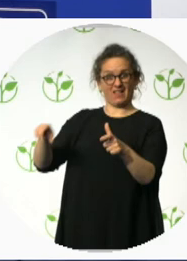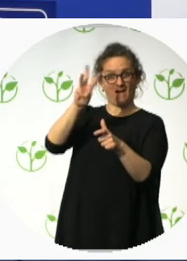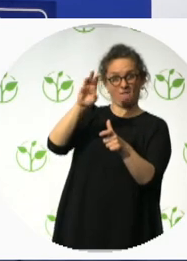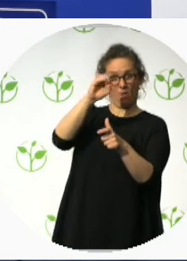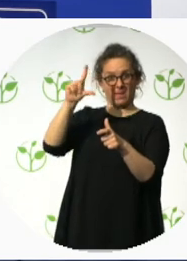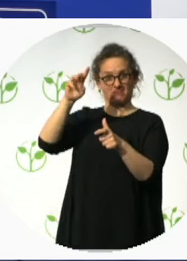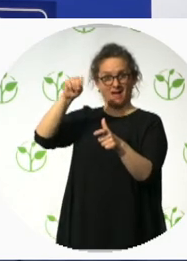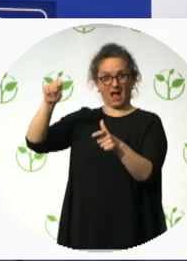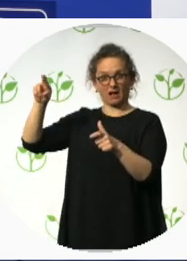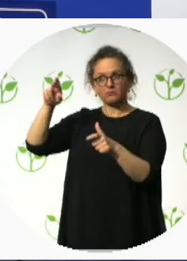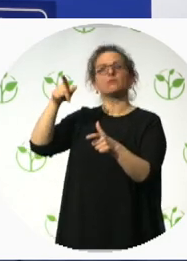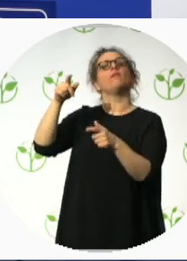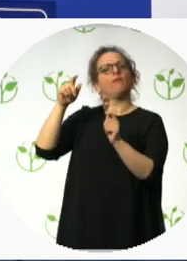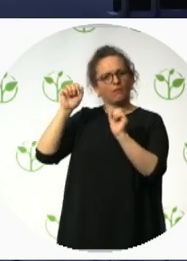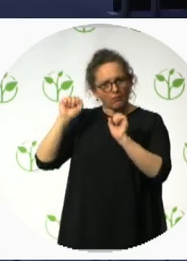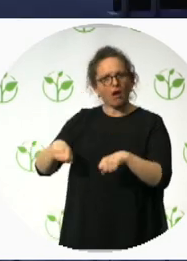became accessible.